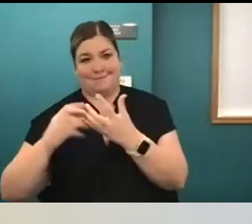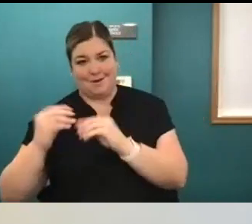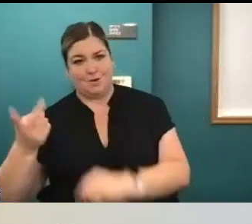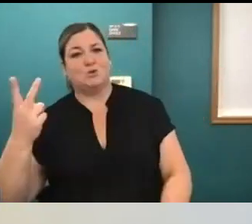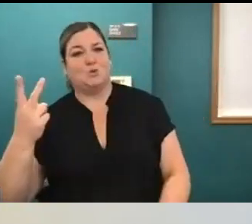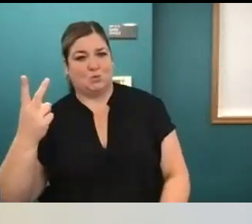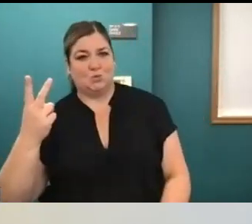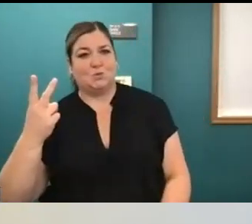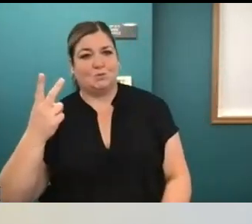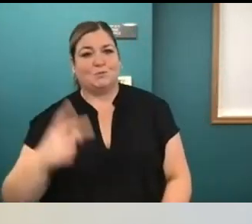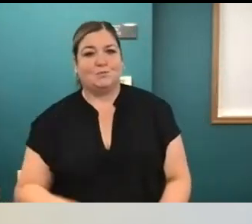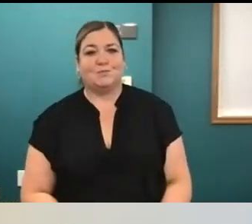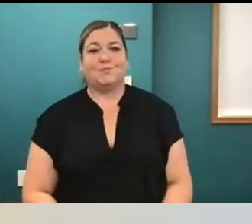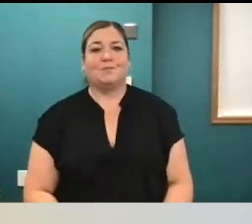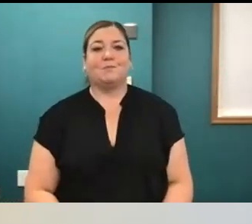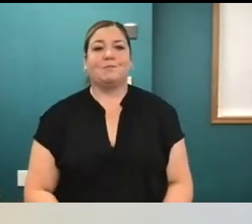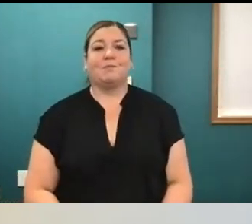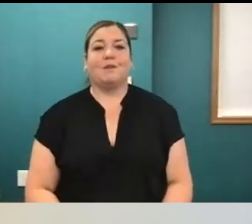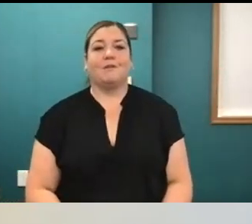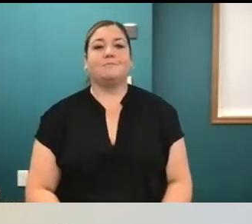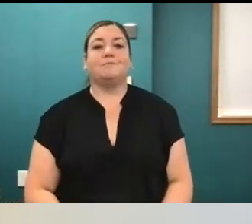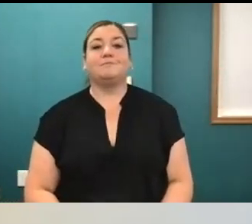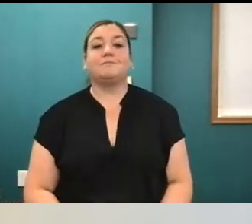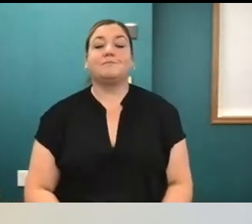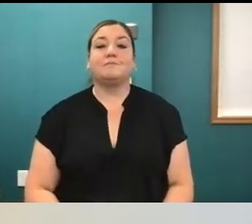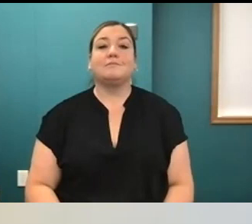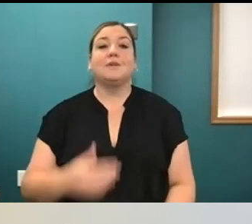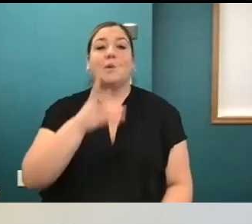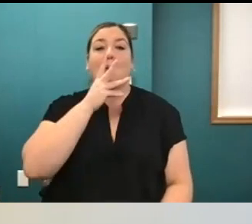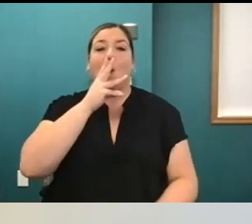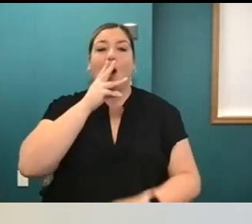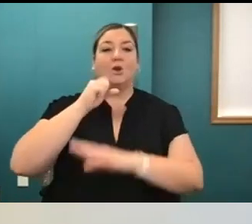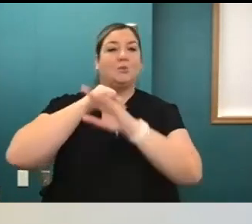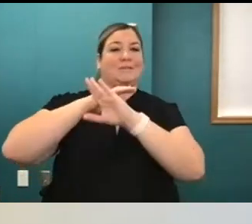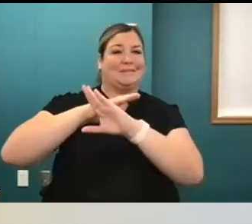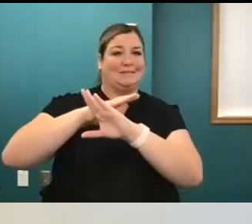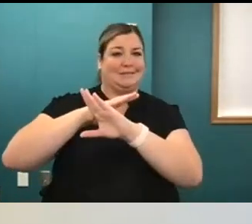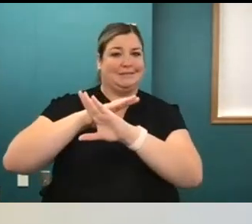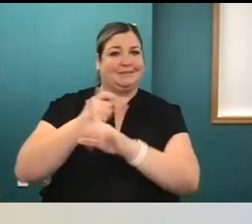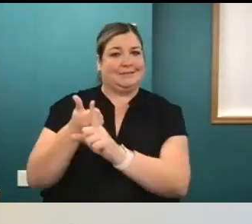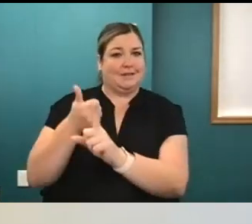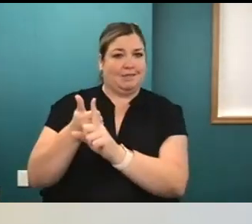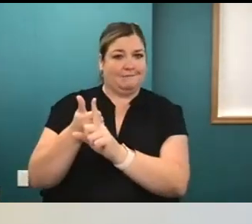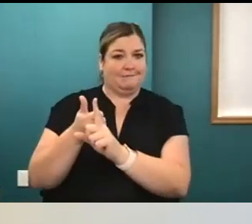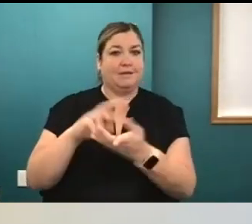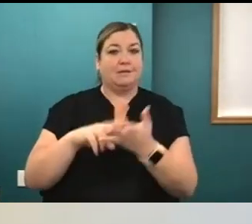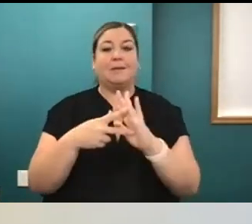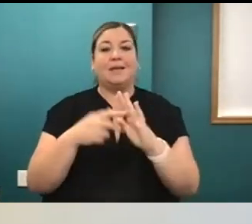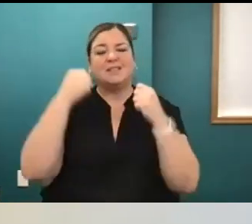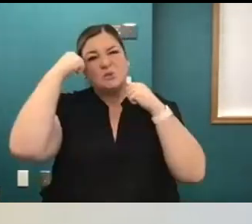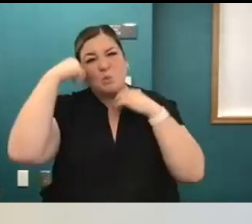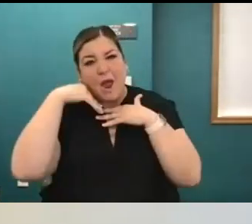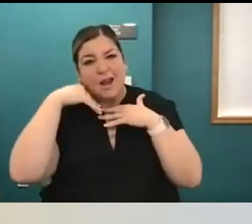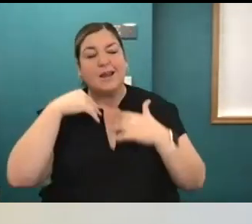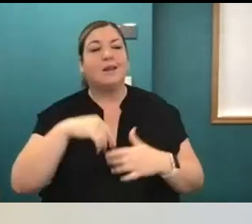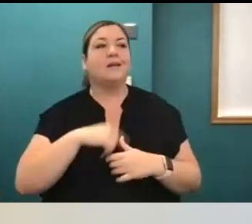as well. It is water resistant on its own. So what that means is if they're sweating, if